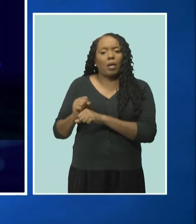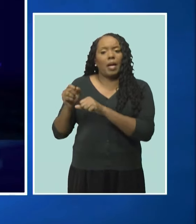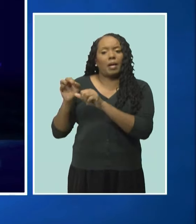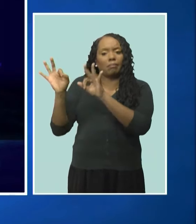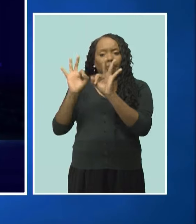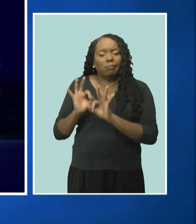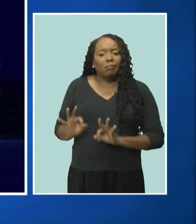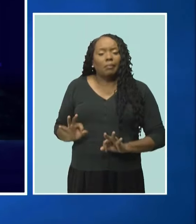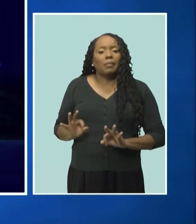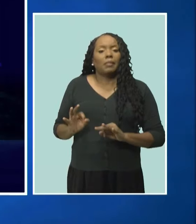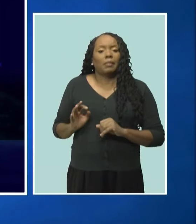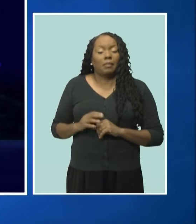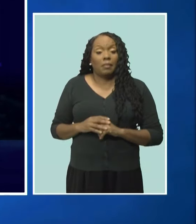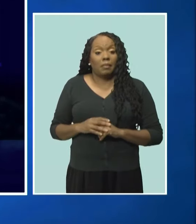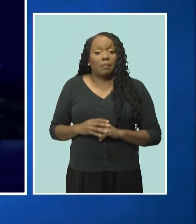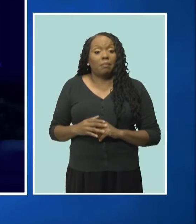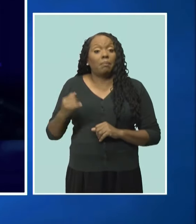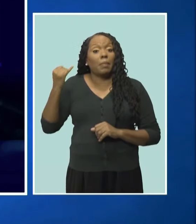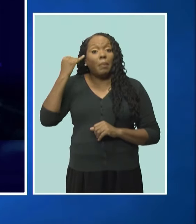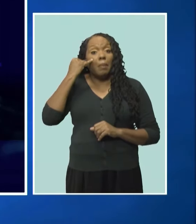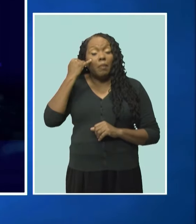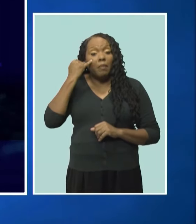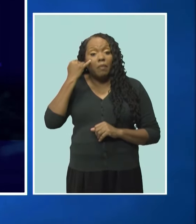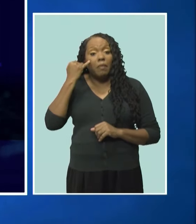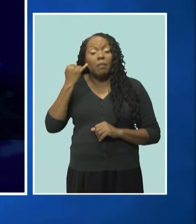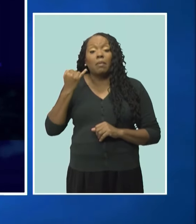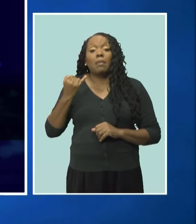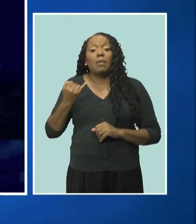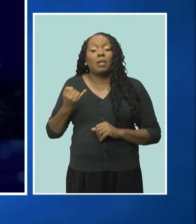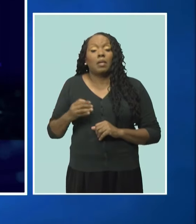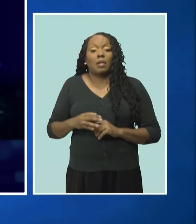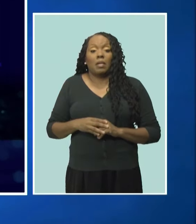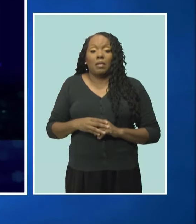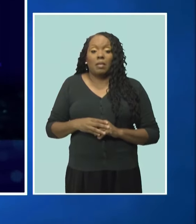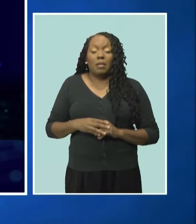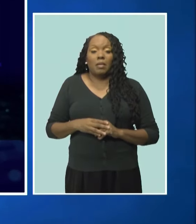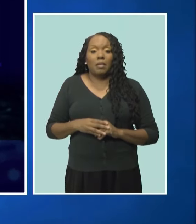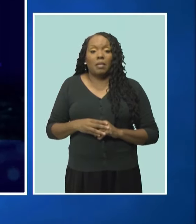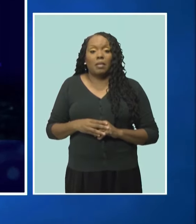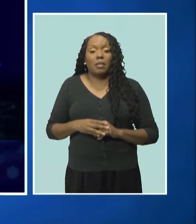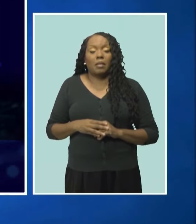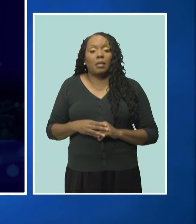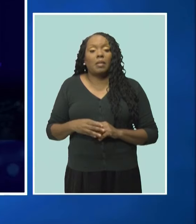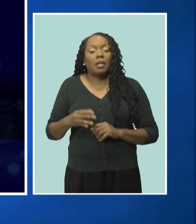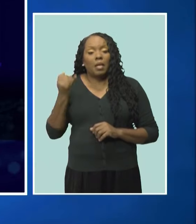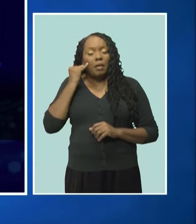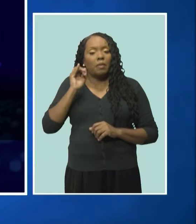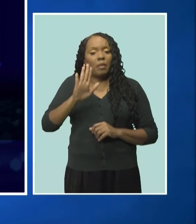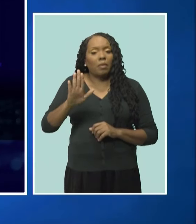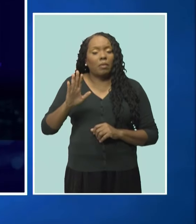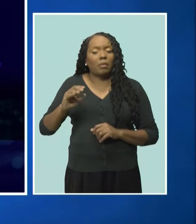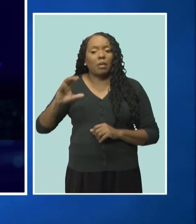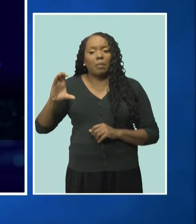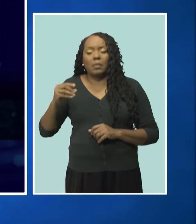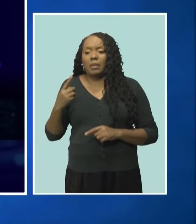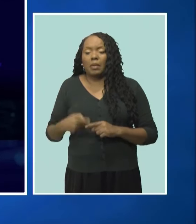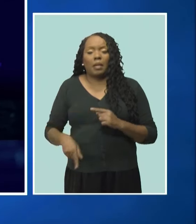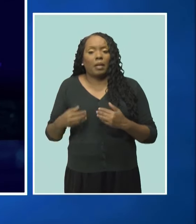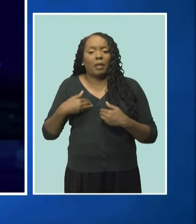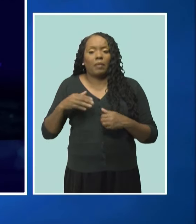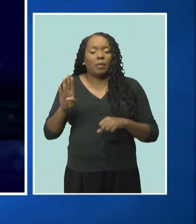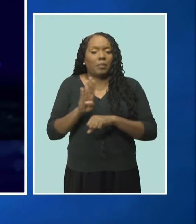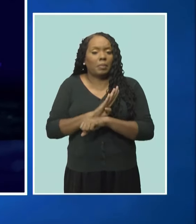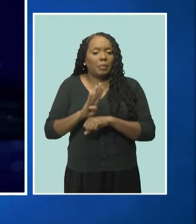If in the event that it is not practical to have a safety committee, for example, where you may have less